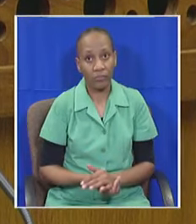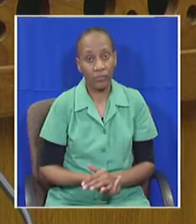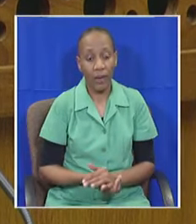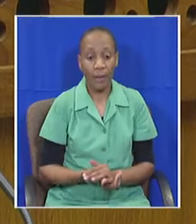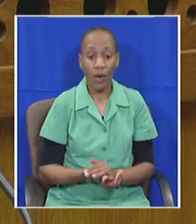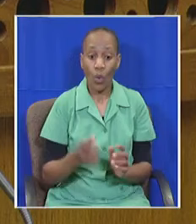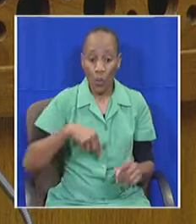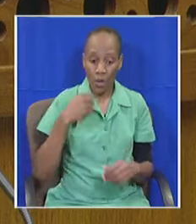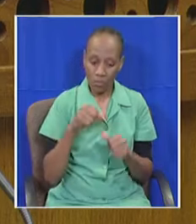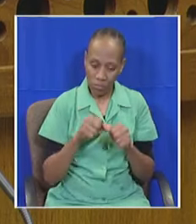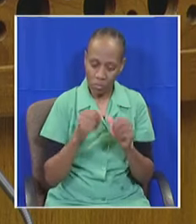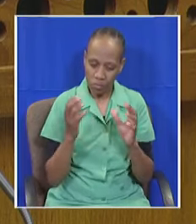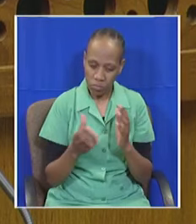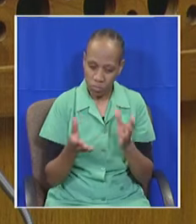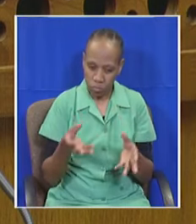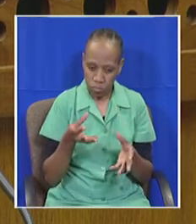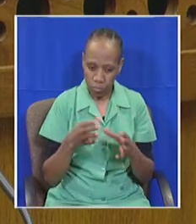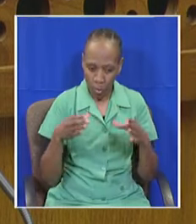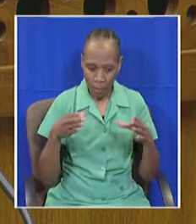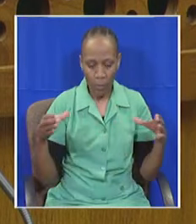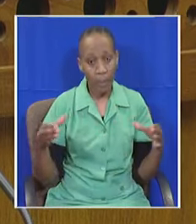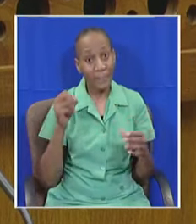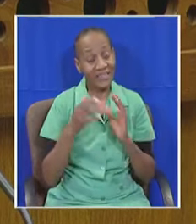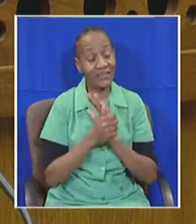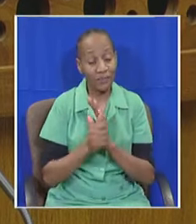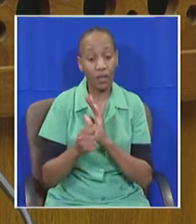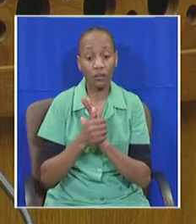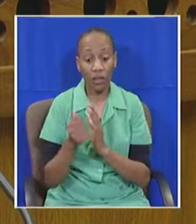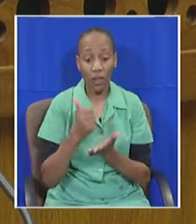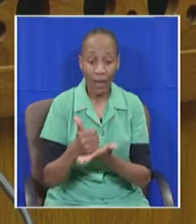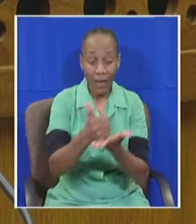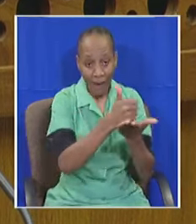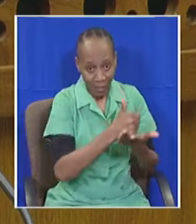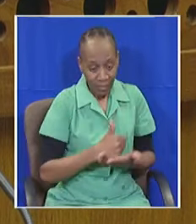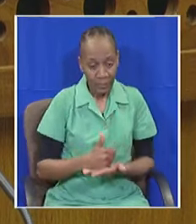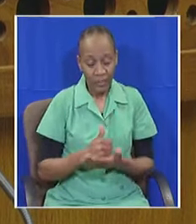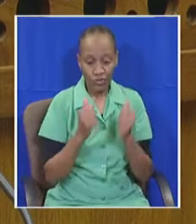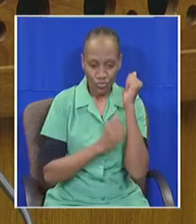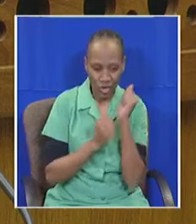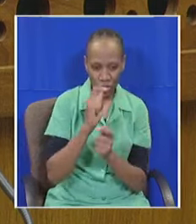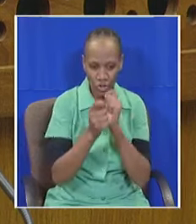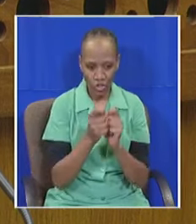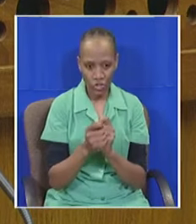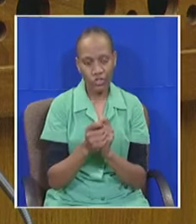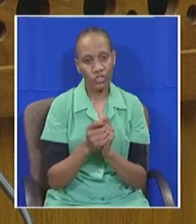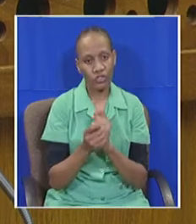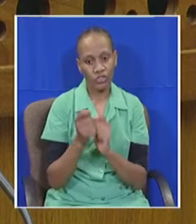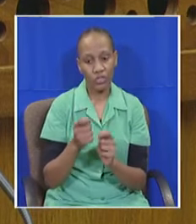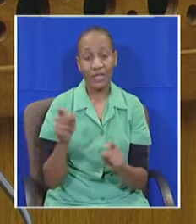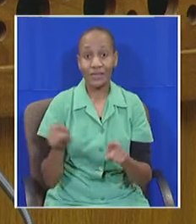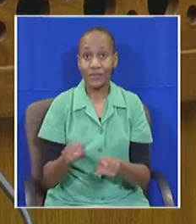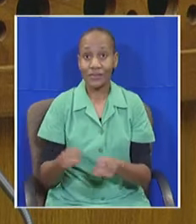grow for skills that enable us to keep up with structural changes in the economy brought about